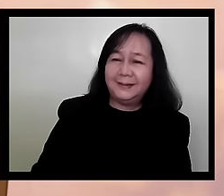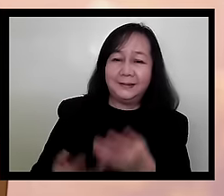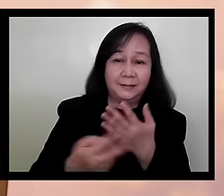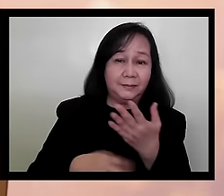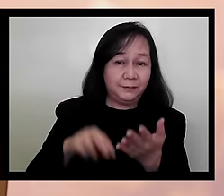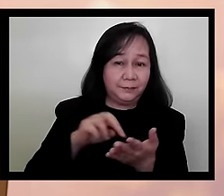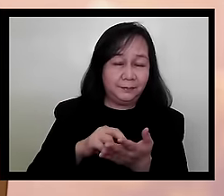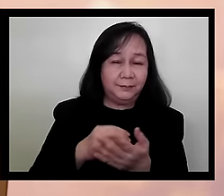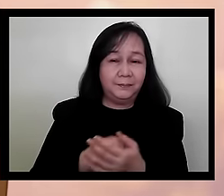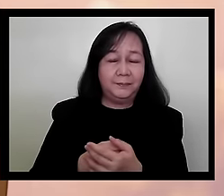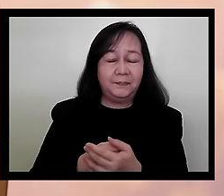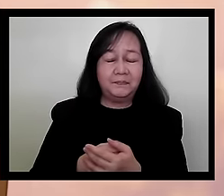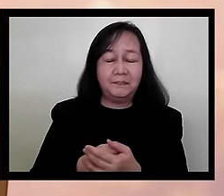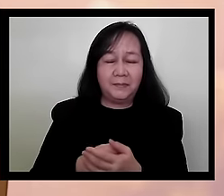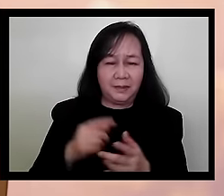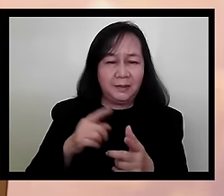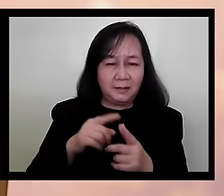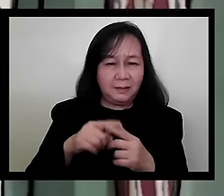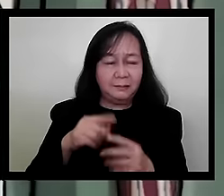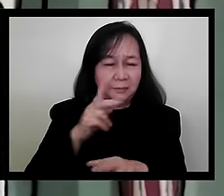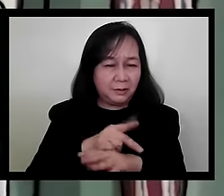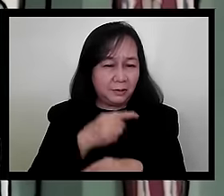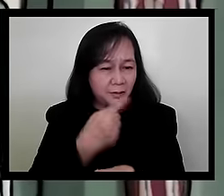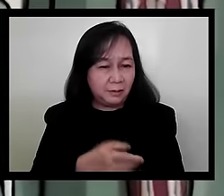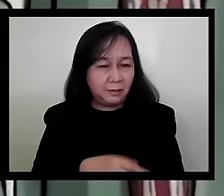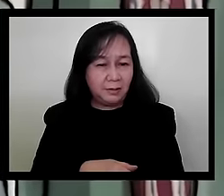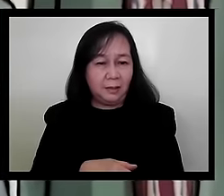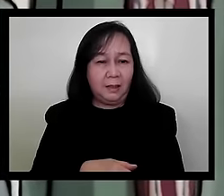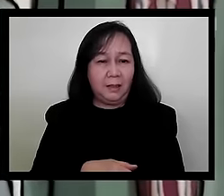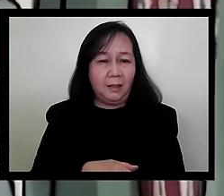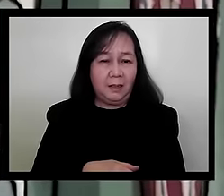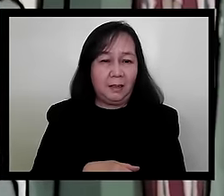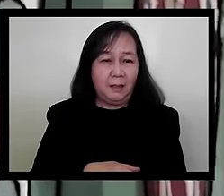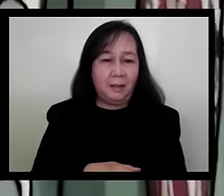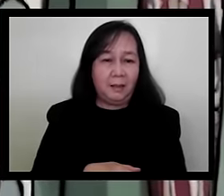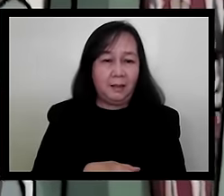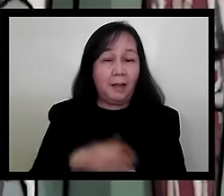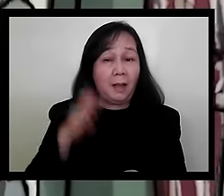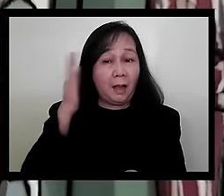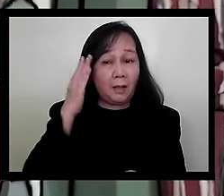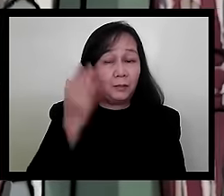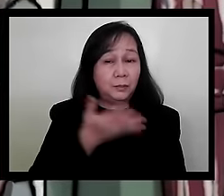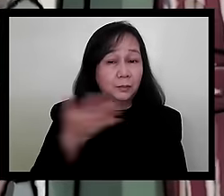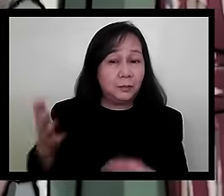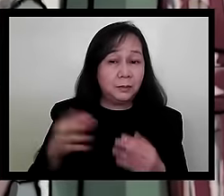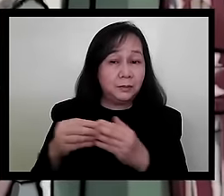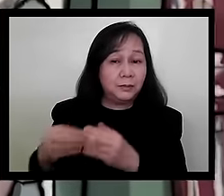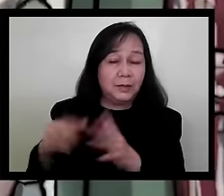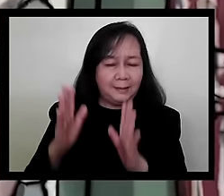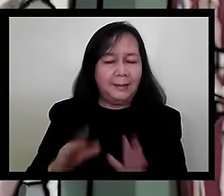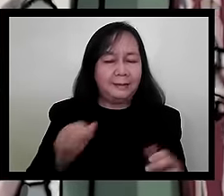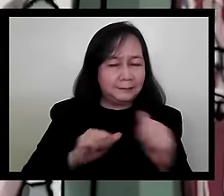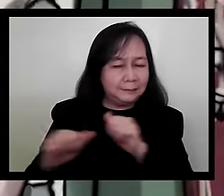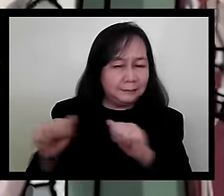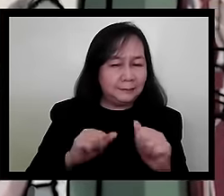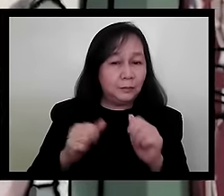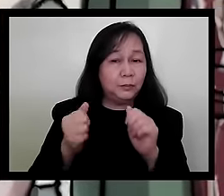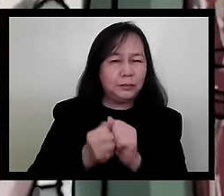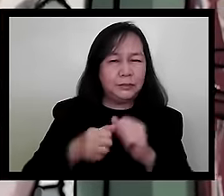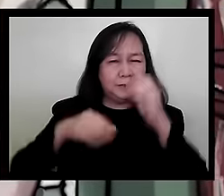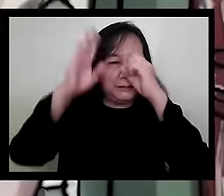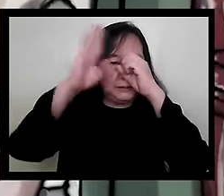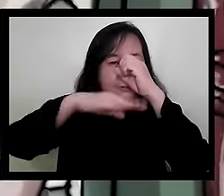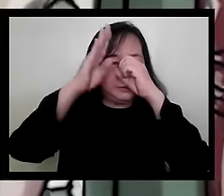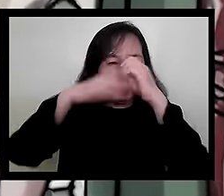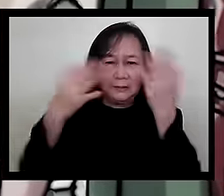dead and then Peter said oh I know your leaders you people acted in